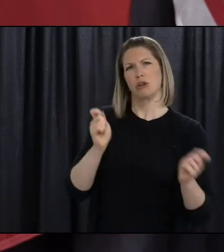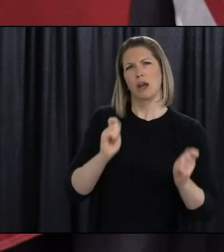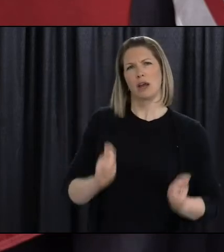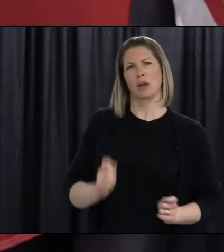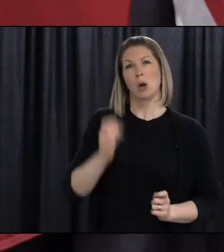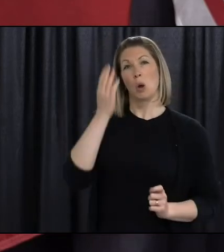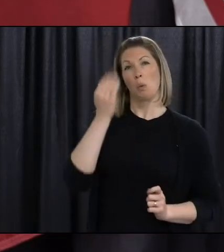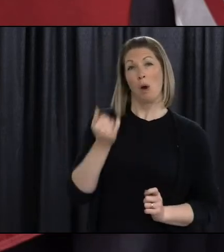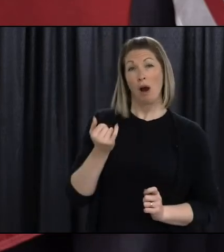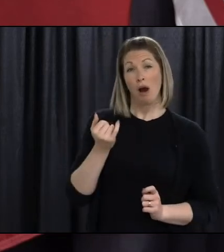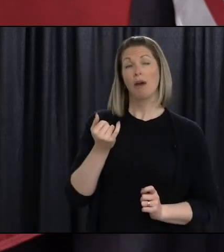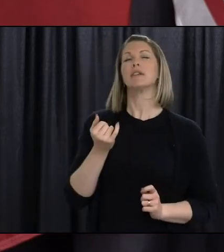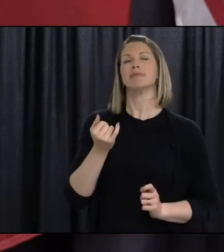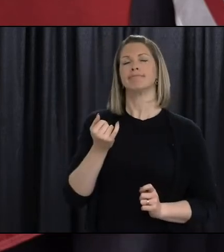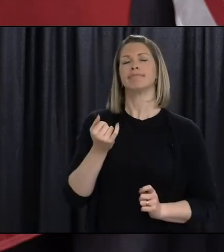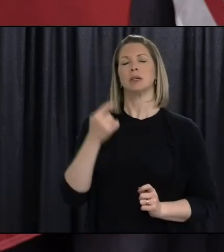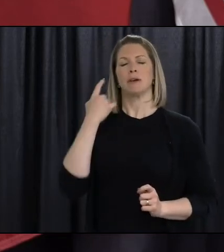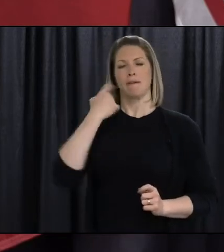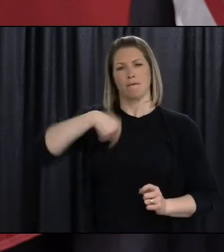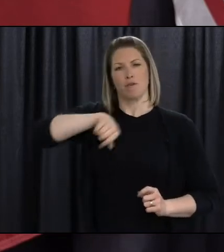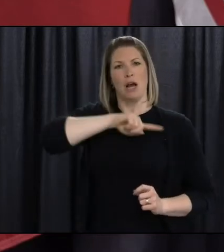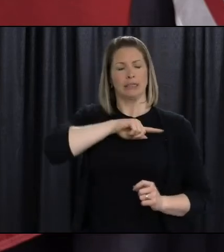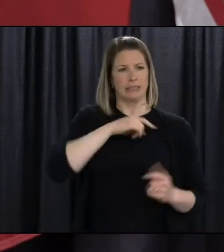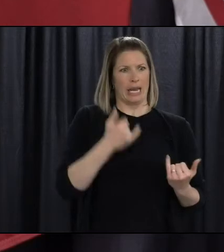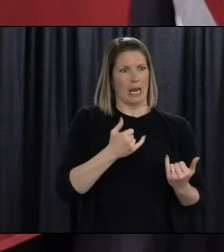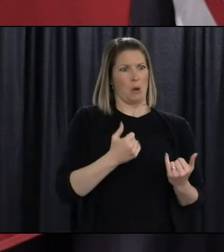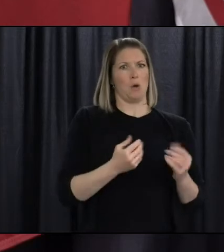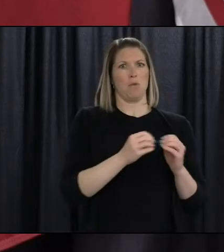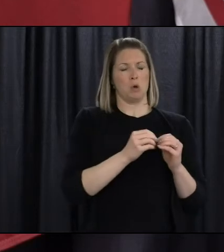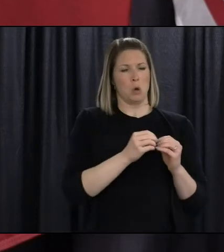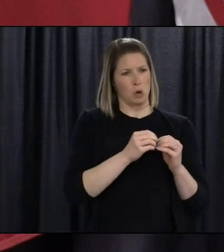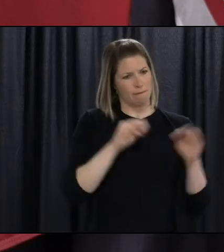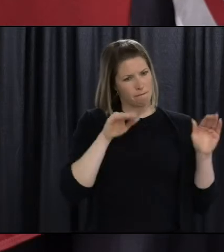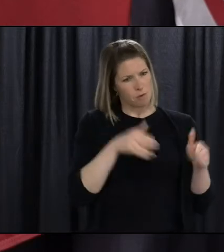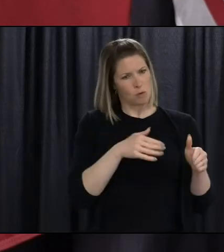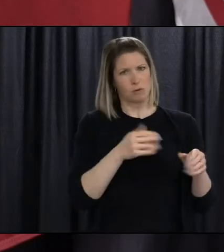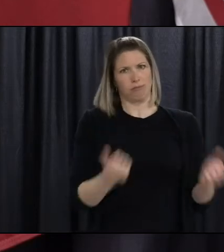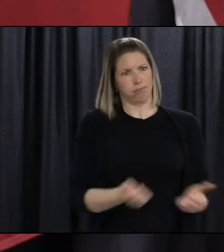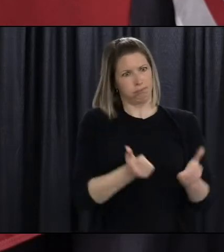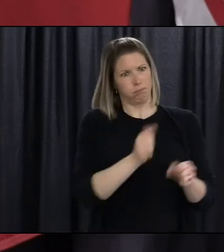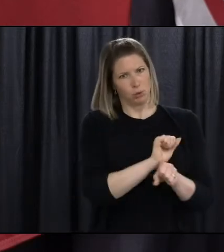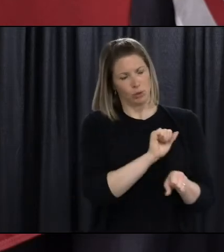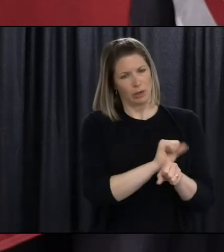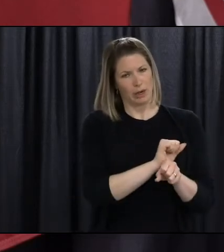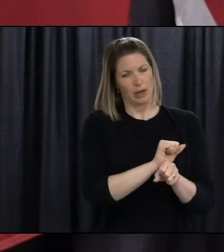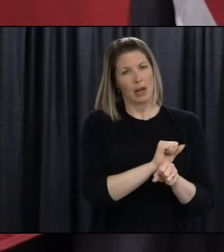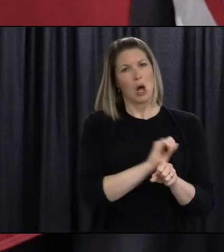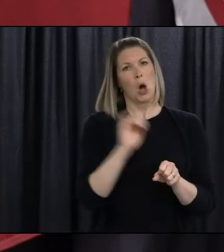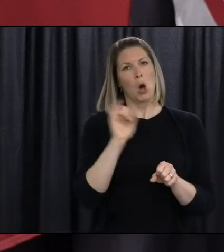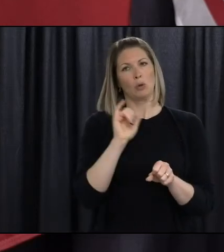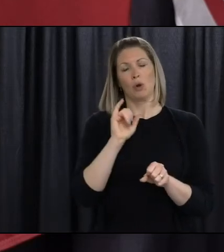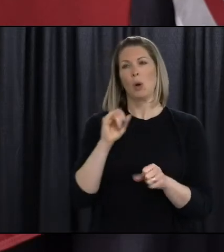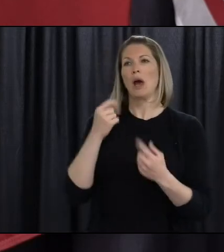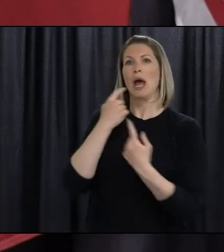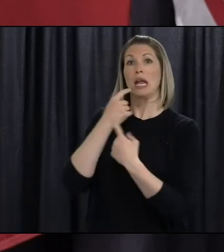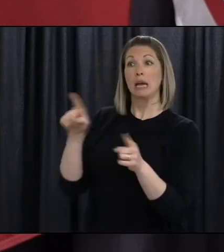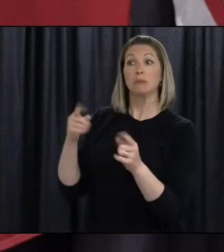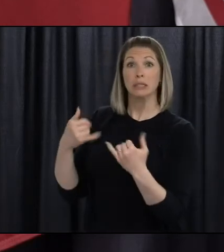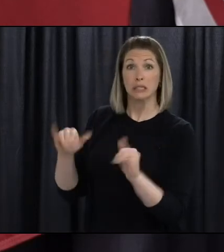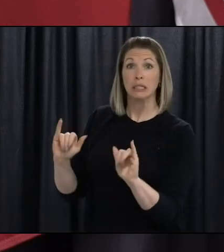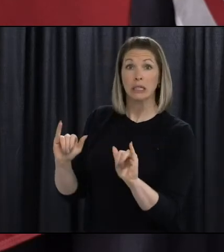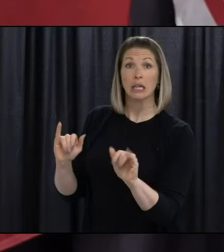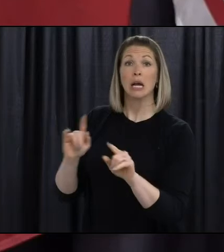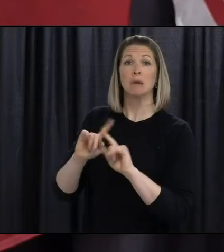areas. It allows us to continue to provide information from this table, but by news releases as well.